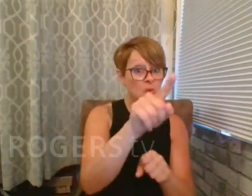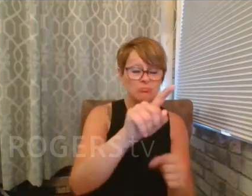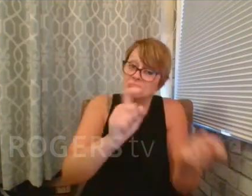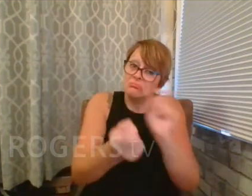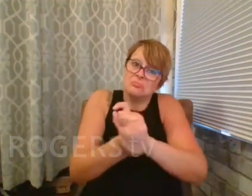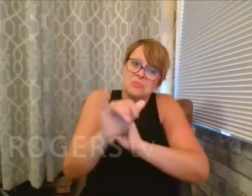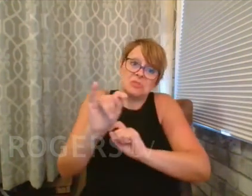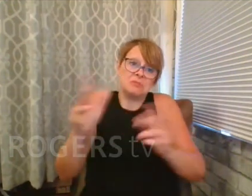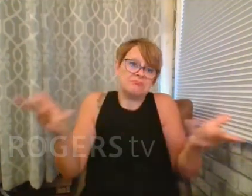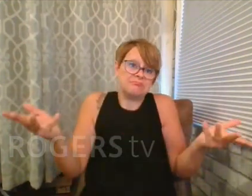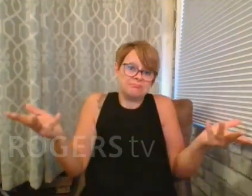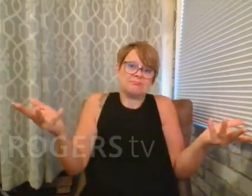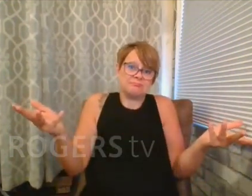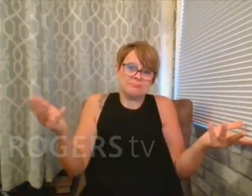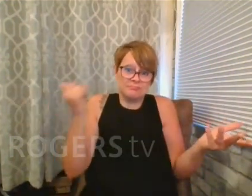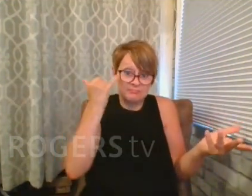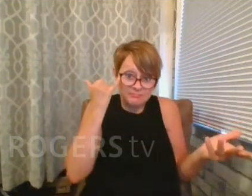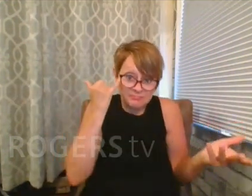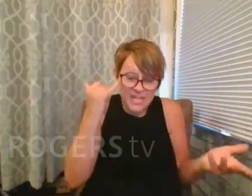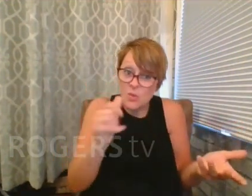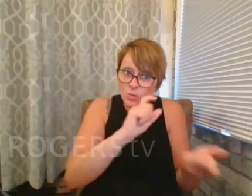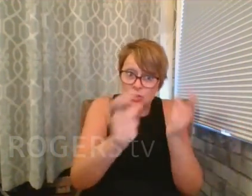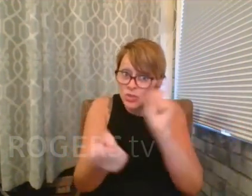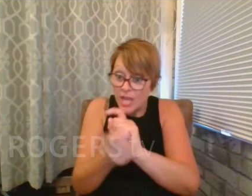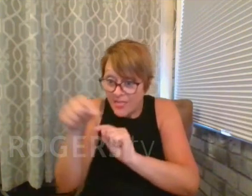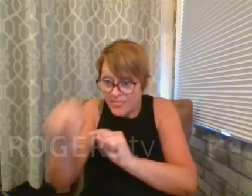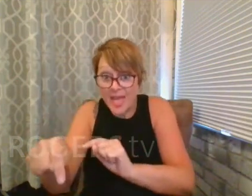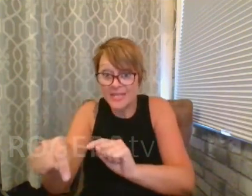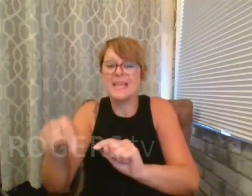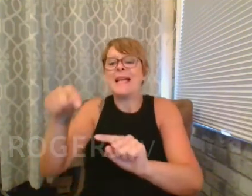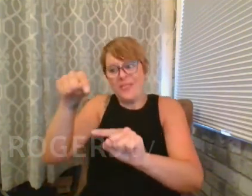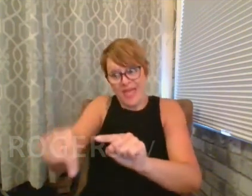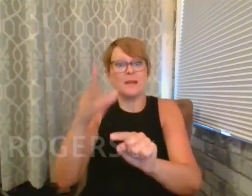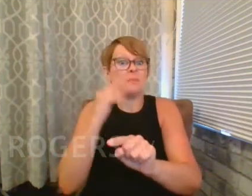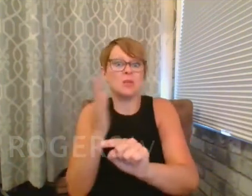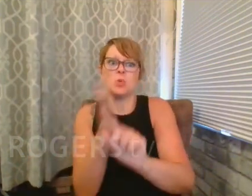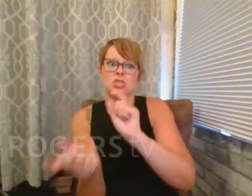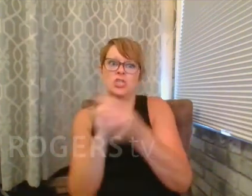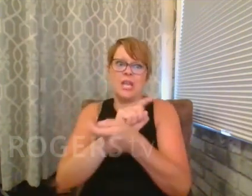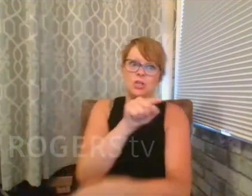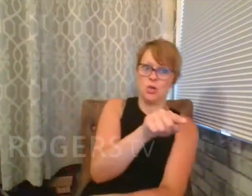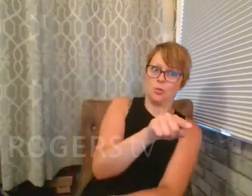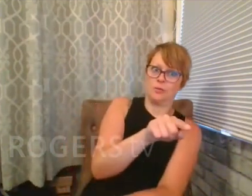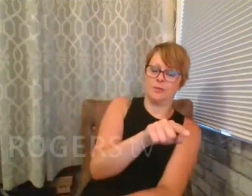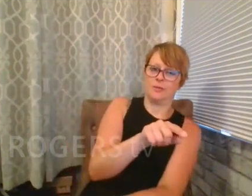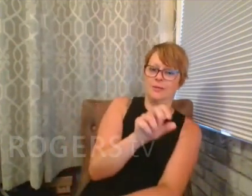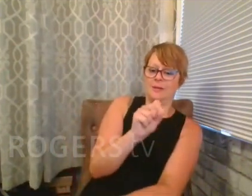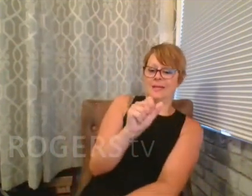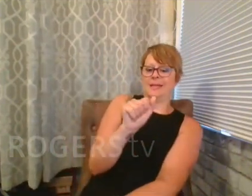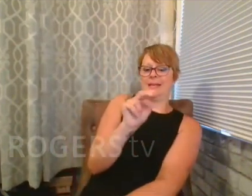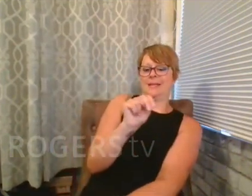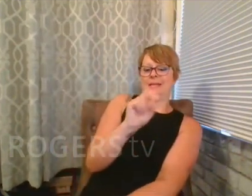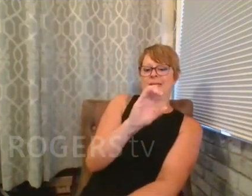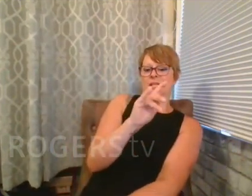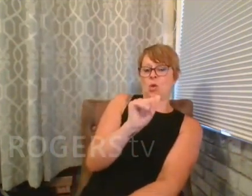don't change, people will change you. Yeah. Wow, this is very